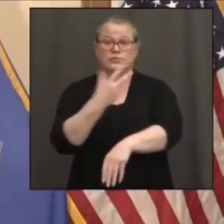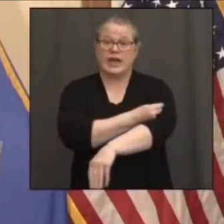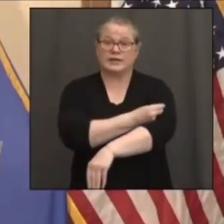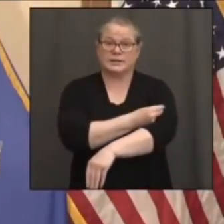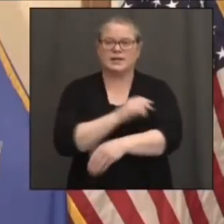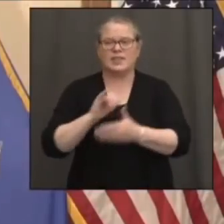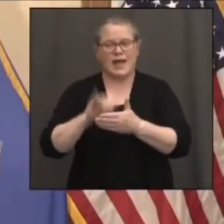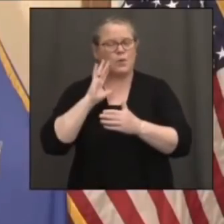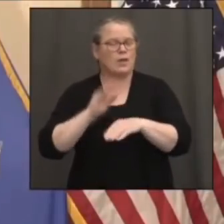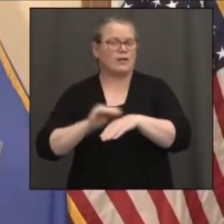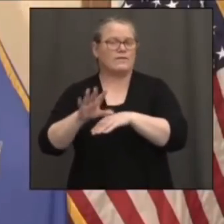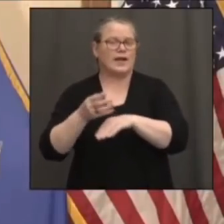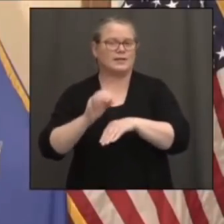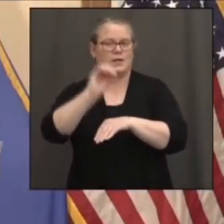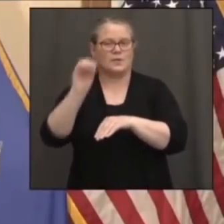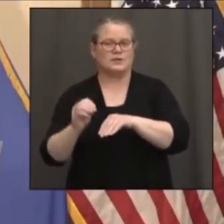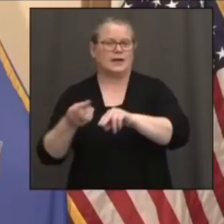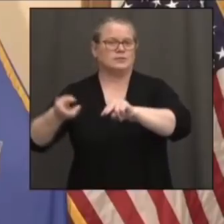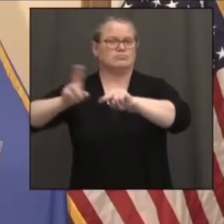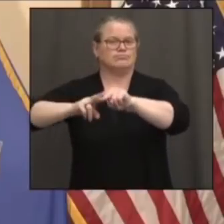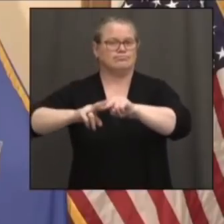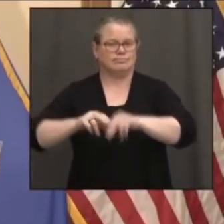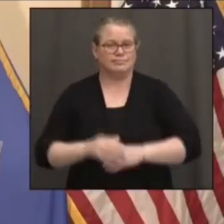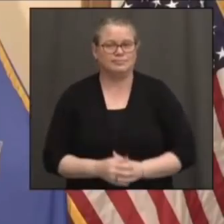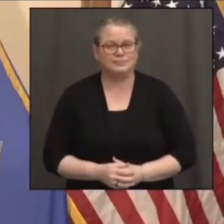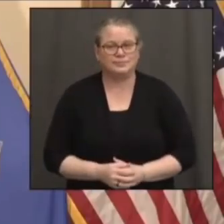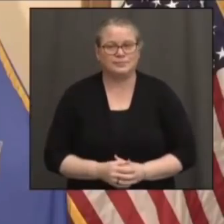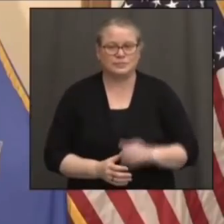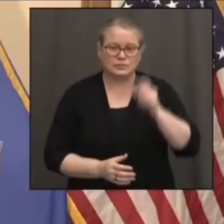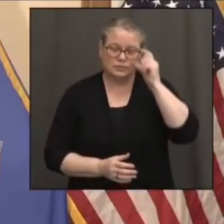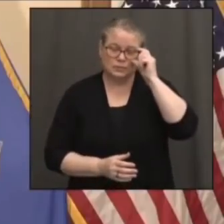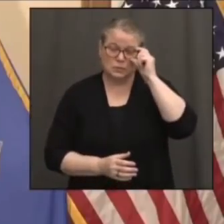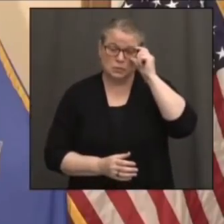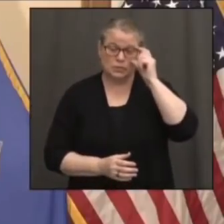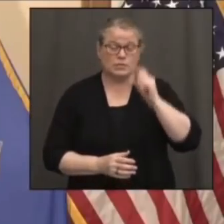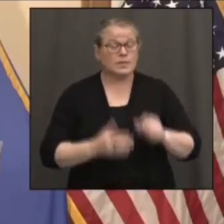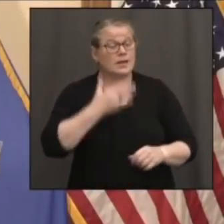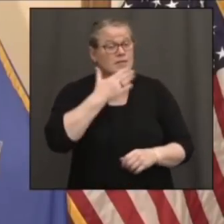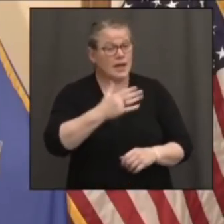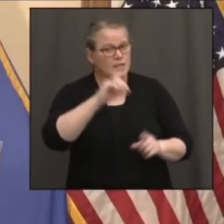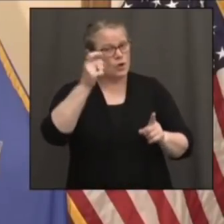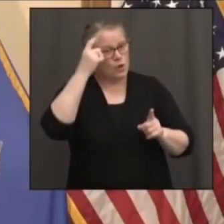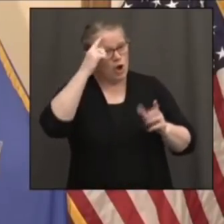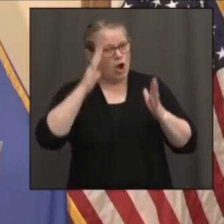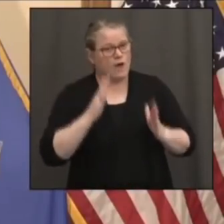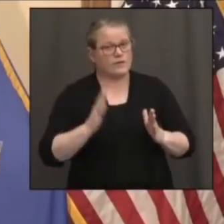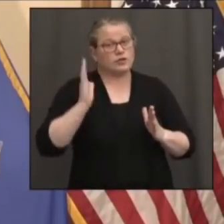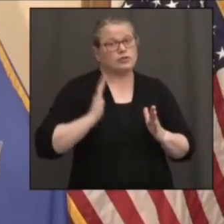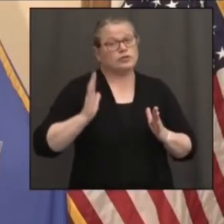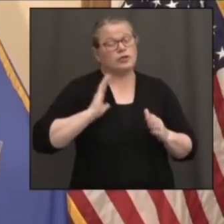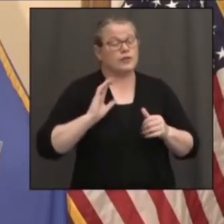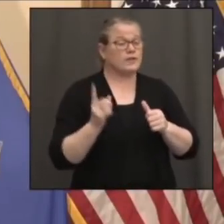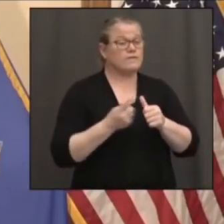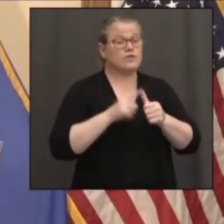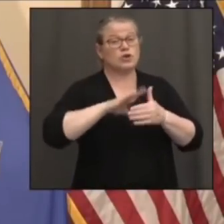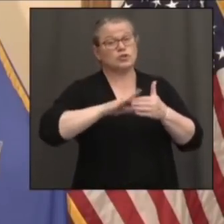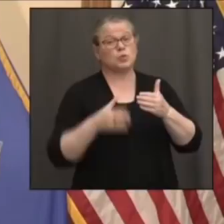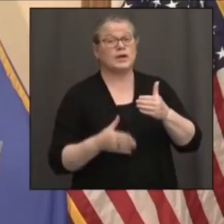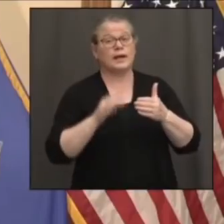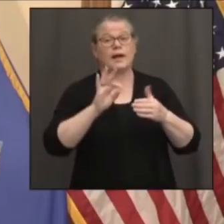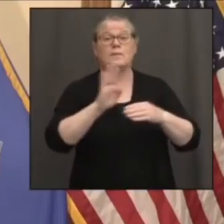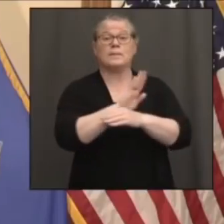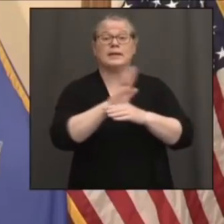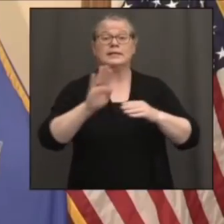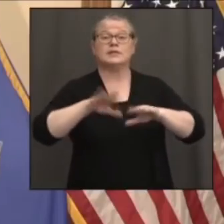Thank you. And Governor, any indication of how this first weekend went of relaxing restrictions on businesses?